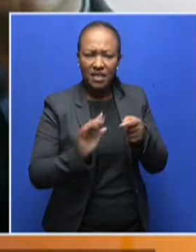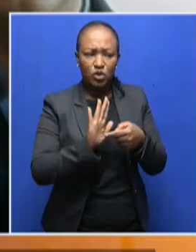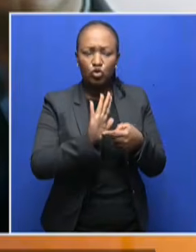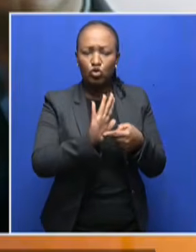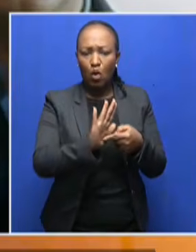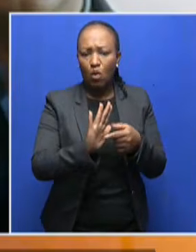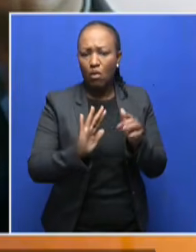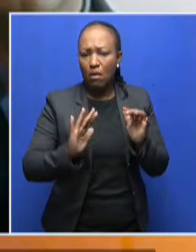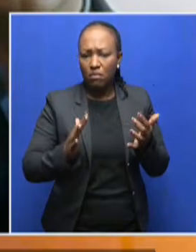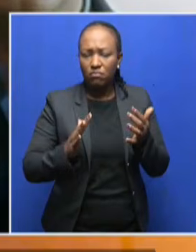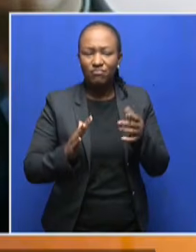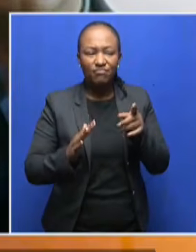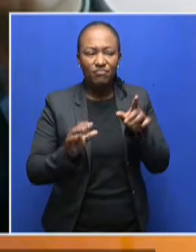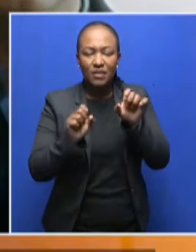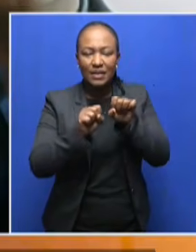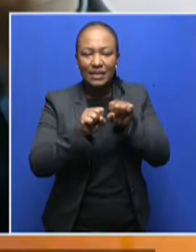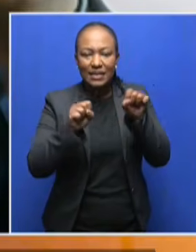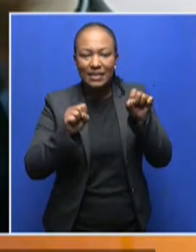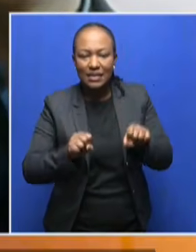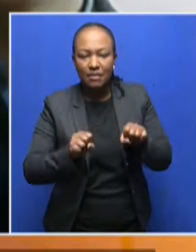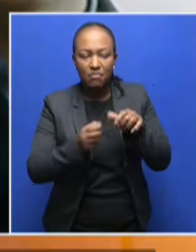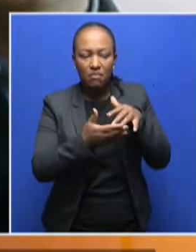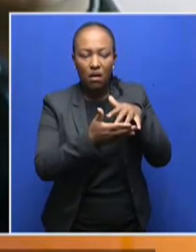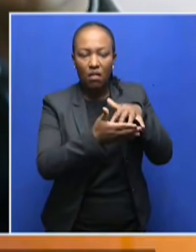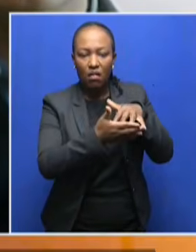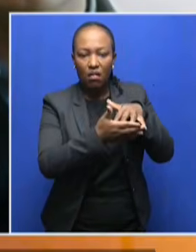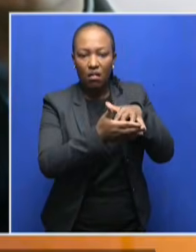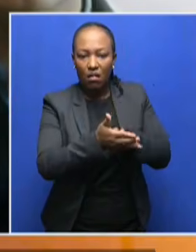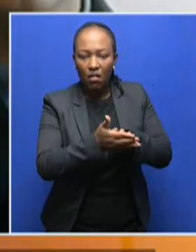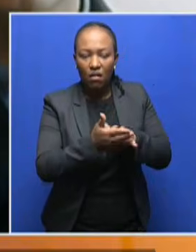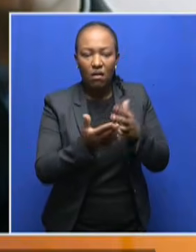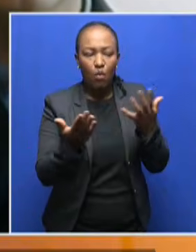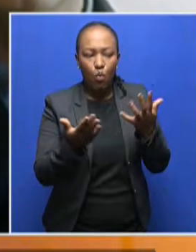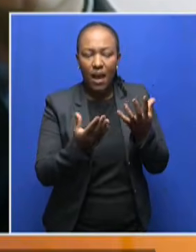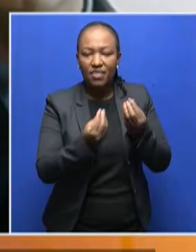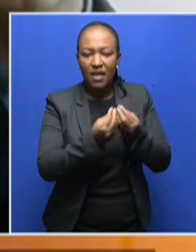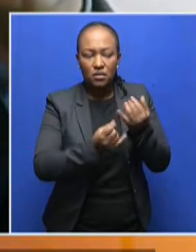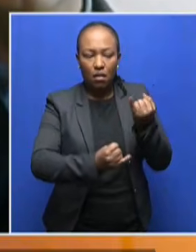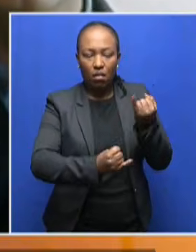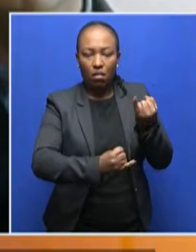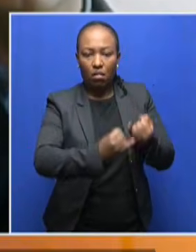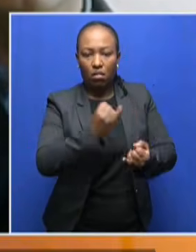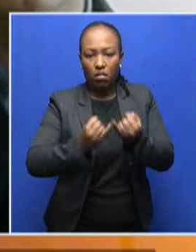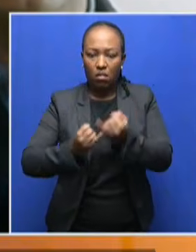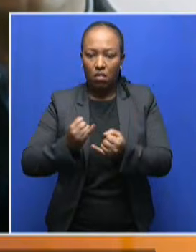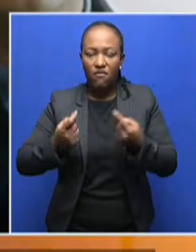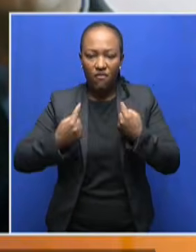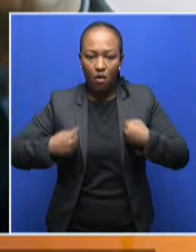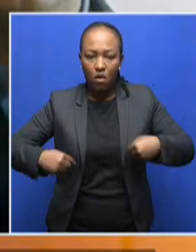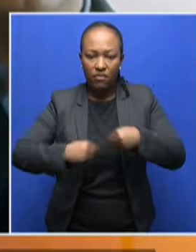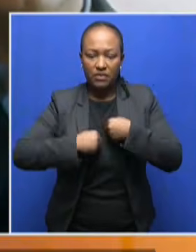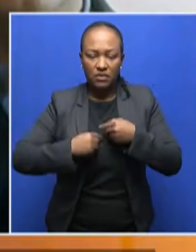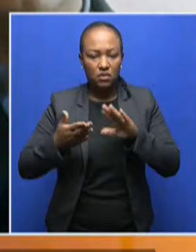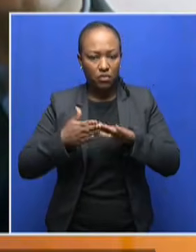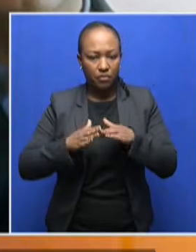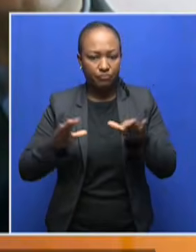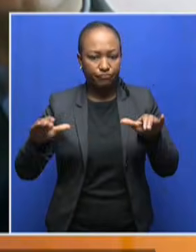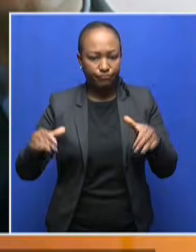systemic weaknesses and where things may be going wrong for us generally as a